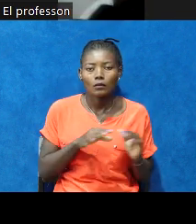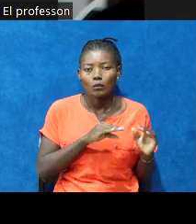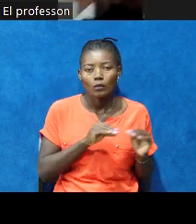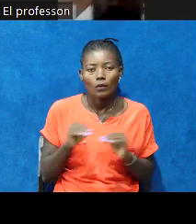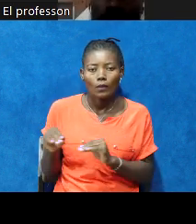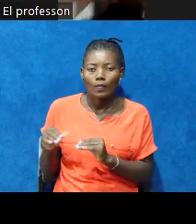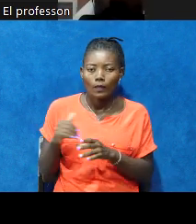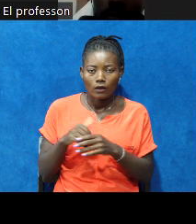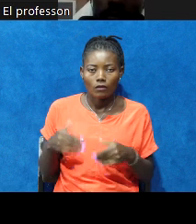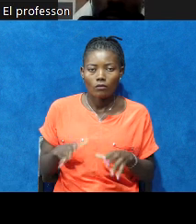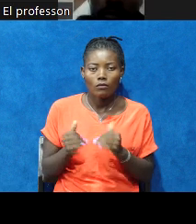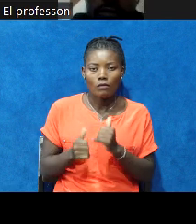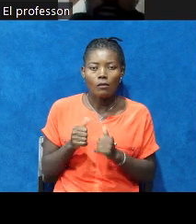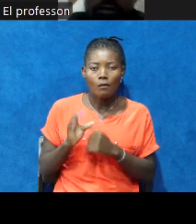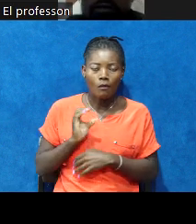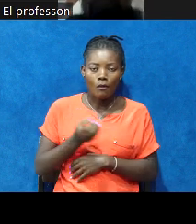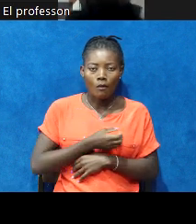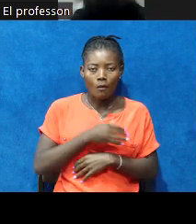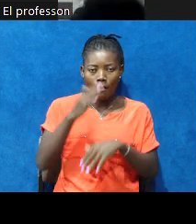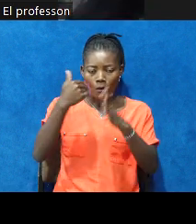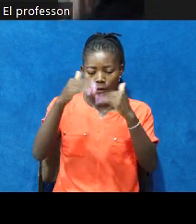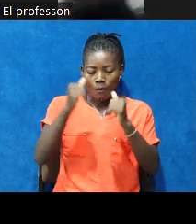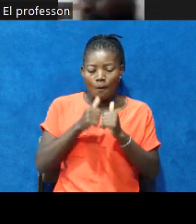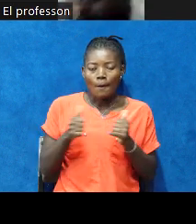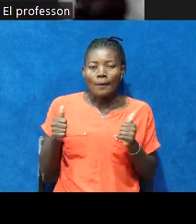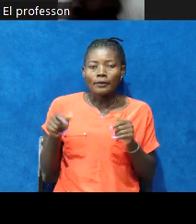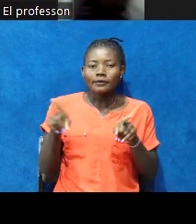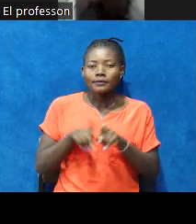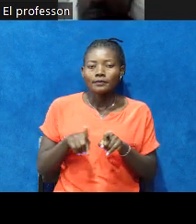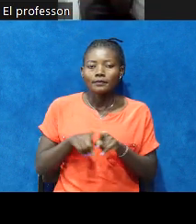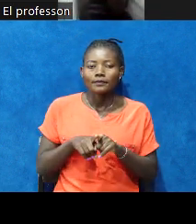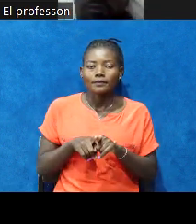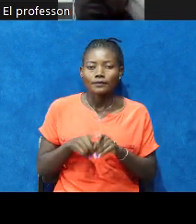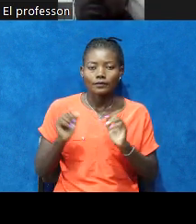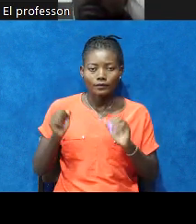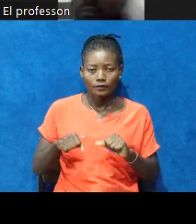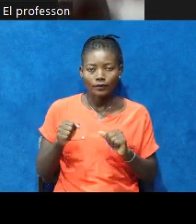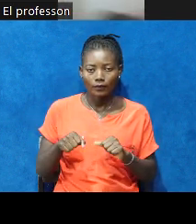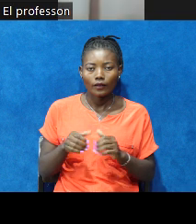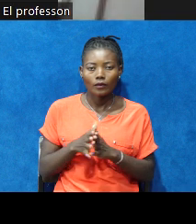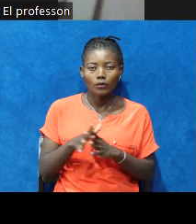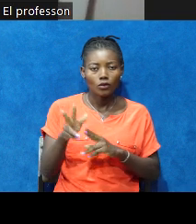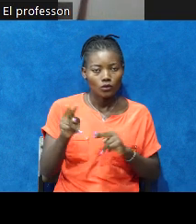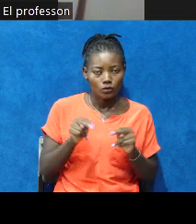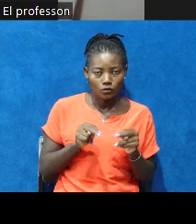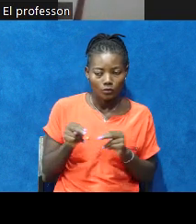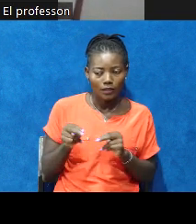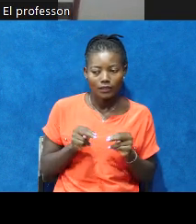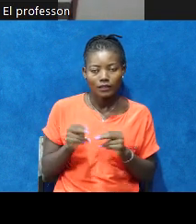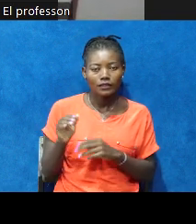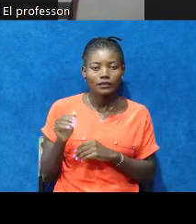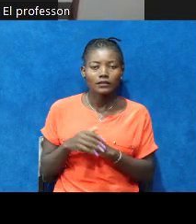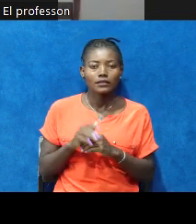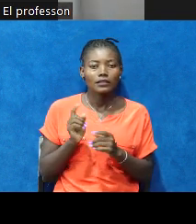just to move in a way that, you know, our performance is optimized well, and we are able to manage adversity,